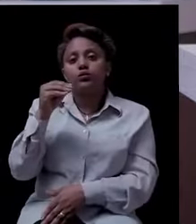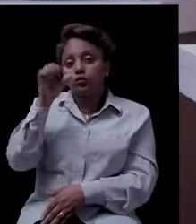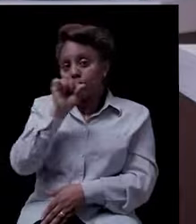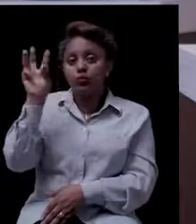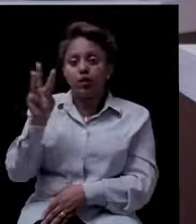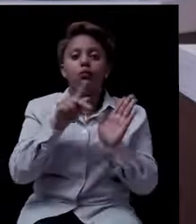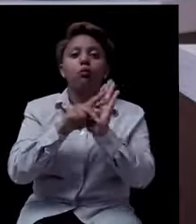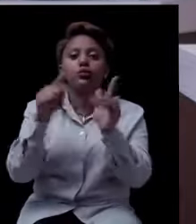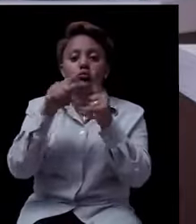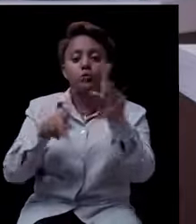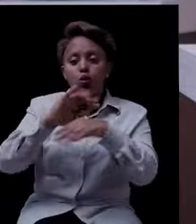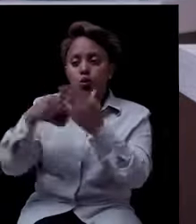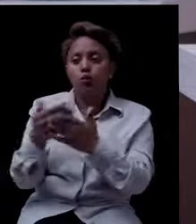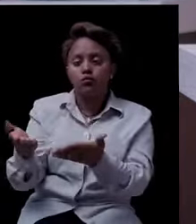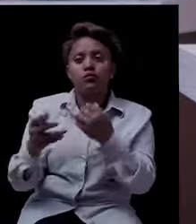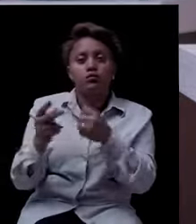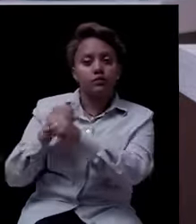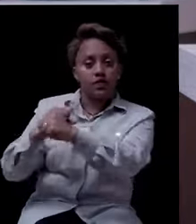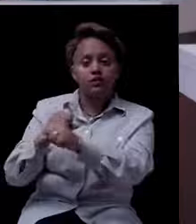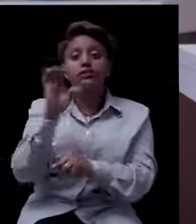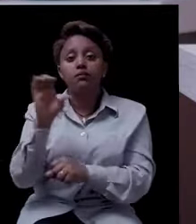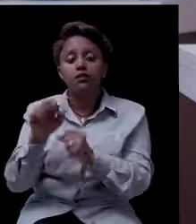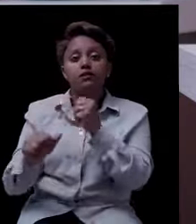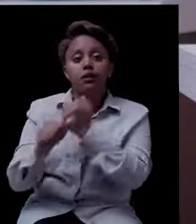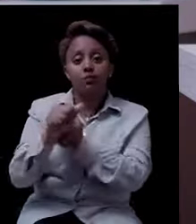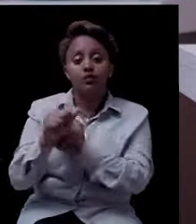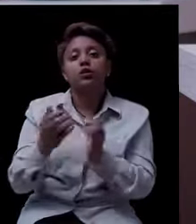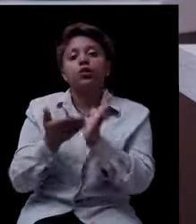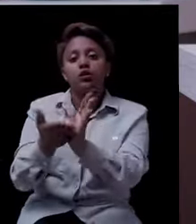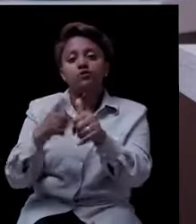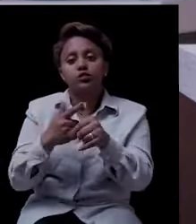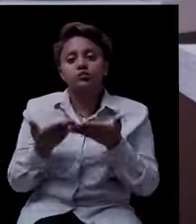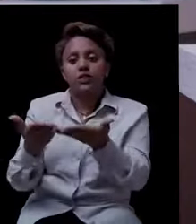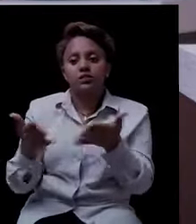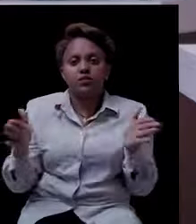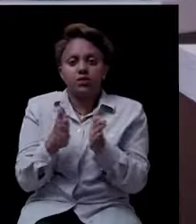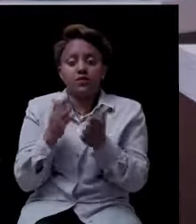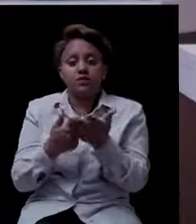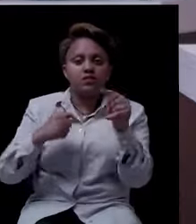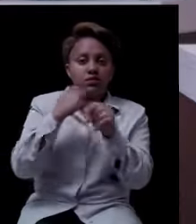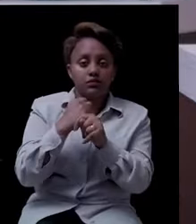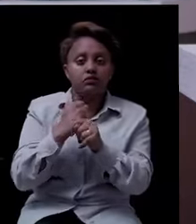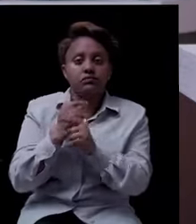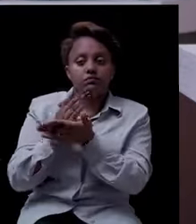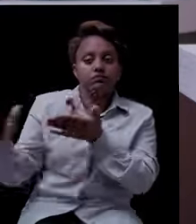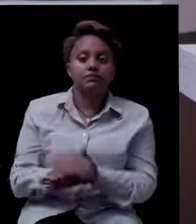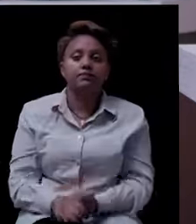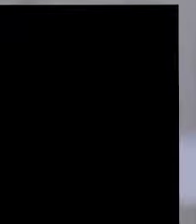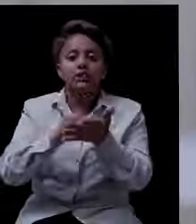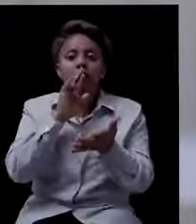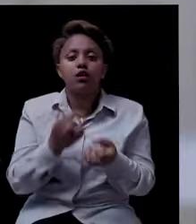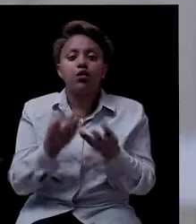software through to policy and people, all of it aimed at both preventing cyber crimes occurring in the first